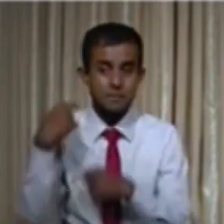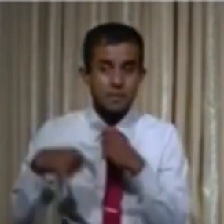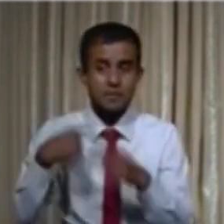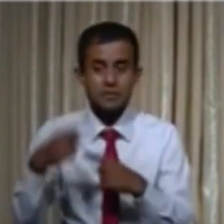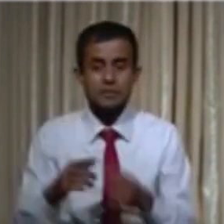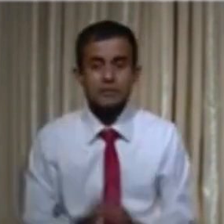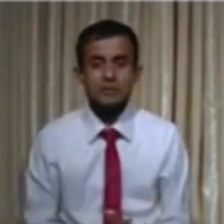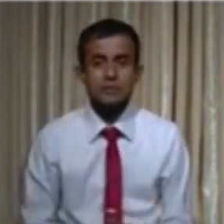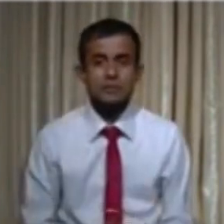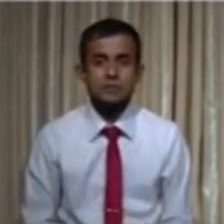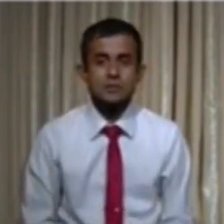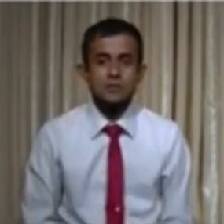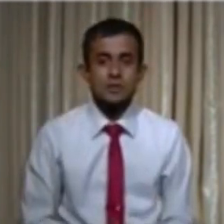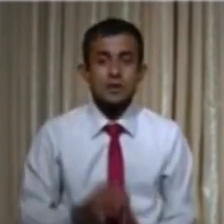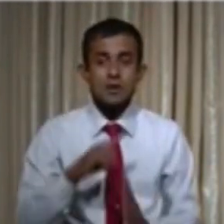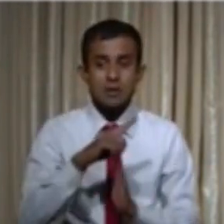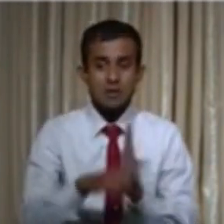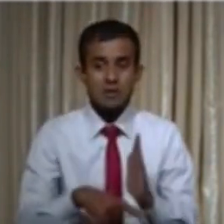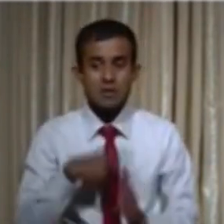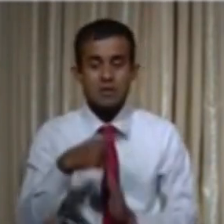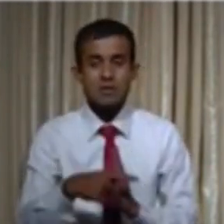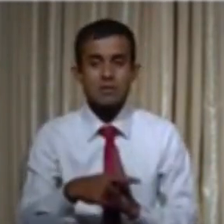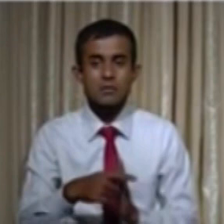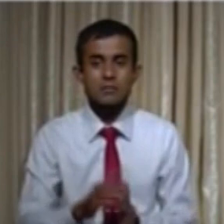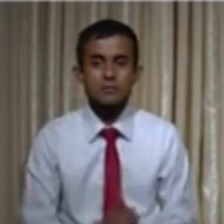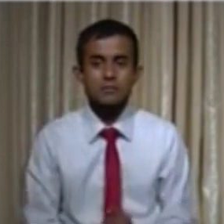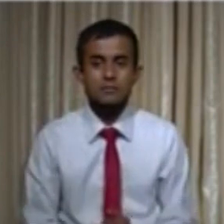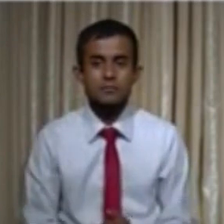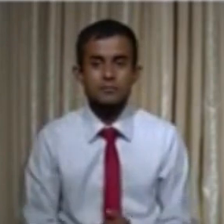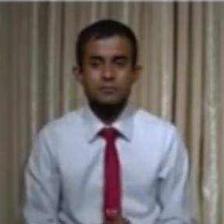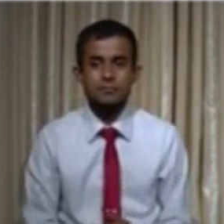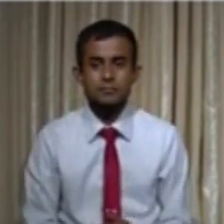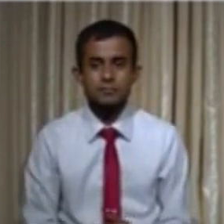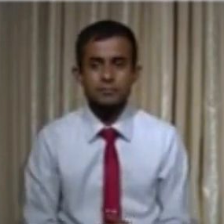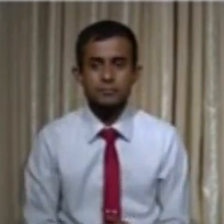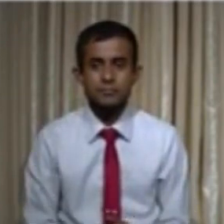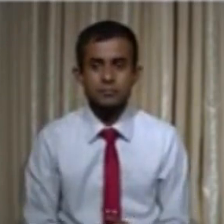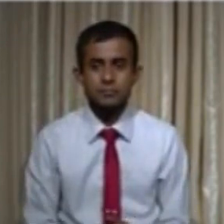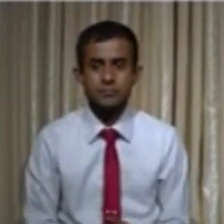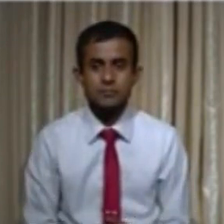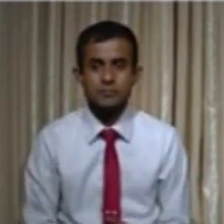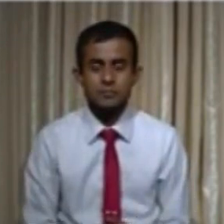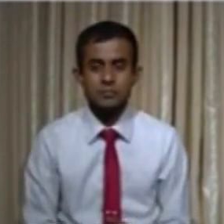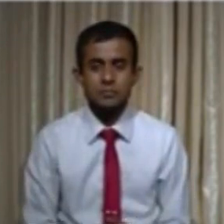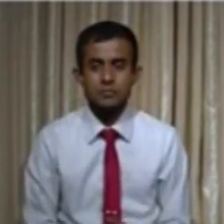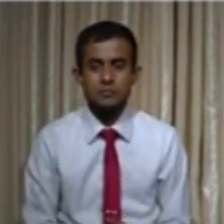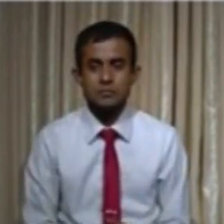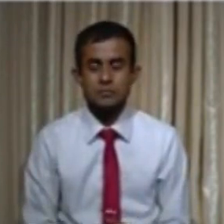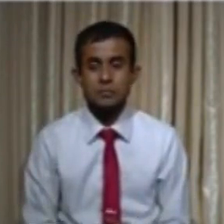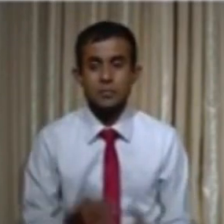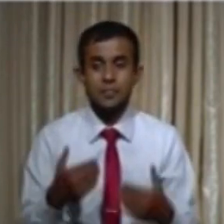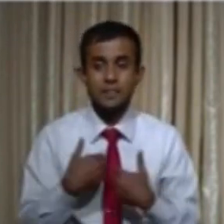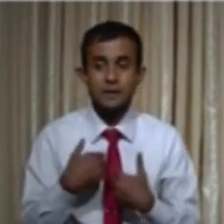quickly to implement this notion of a single Buddhist state, and as a